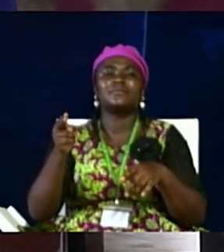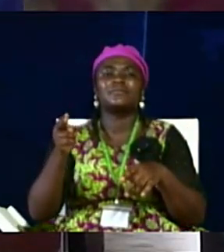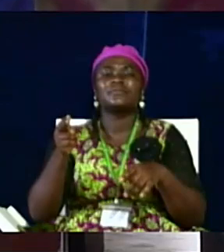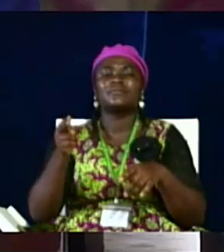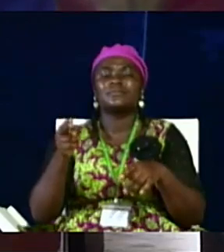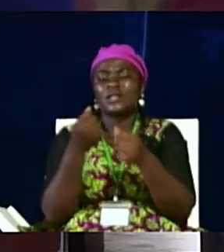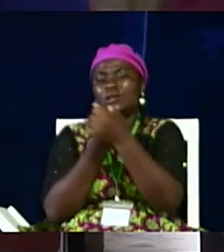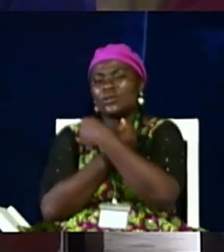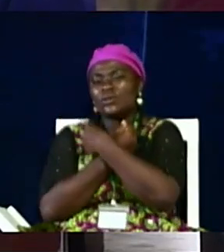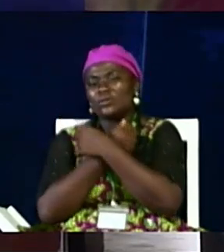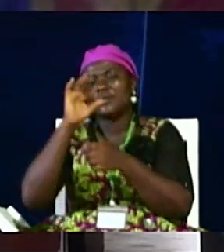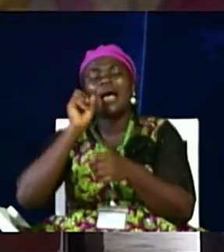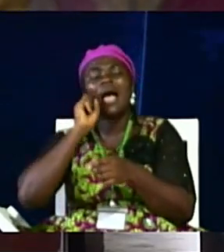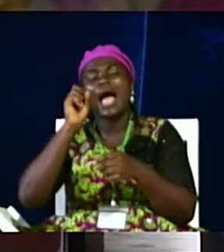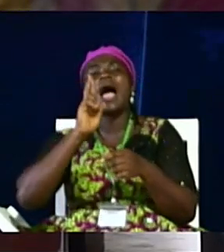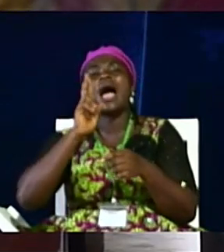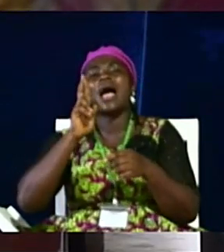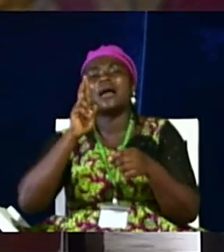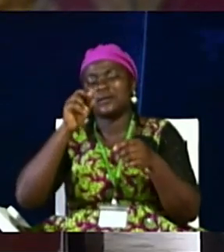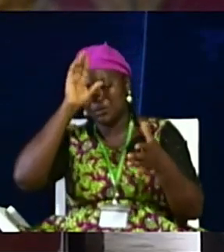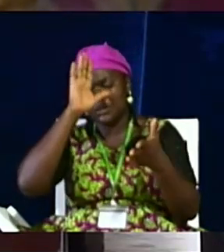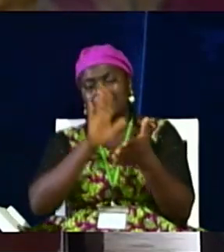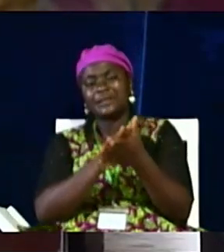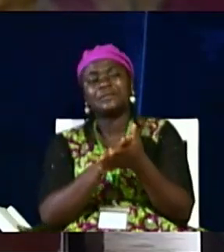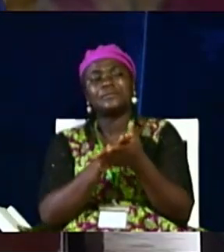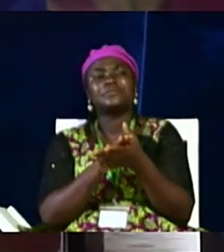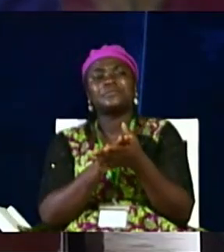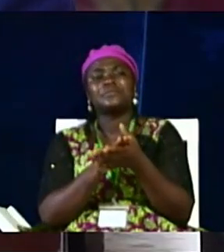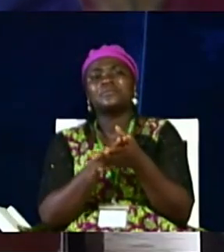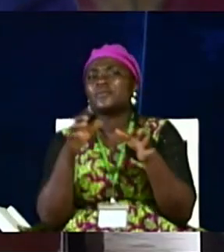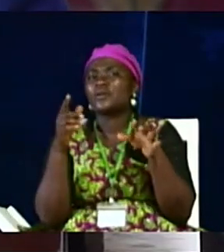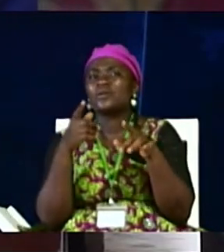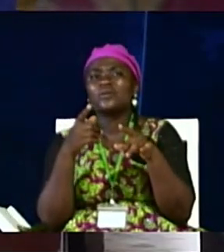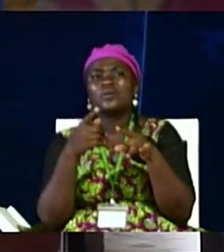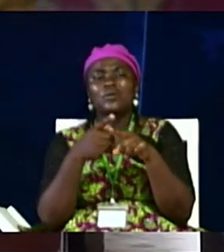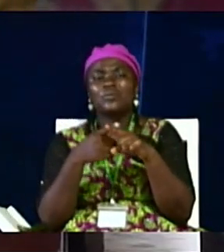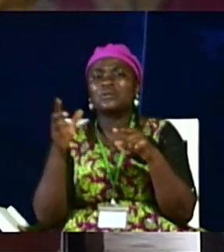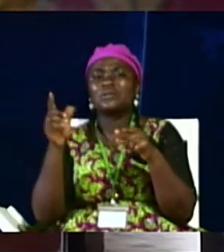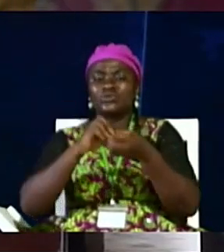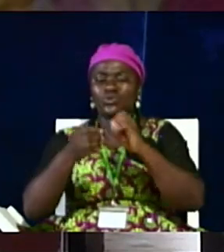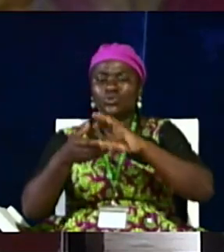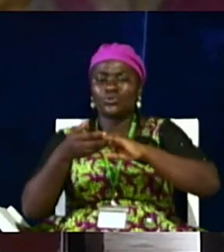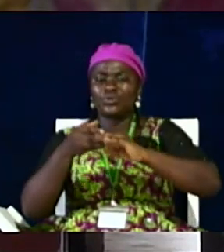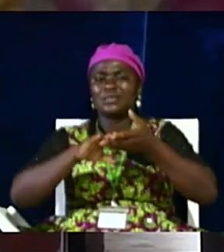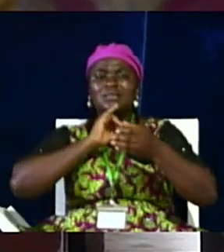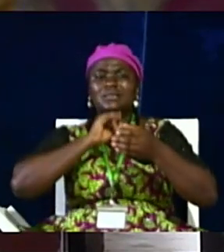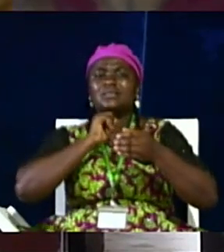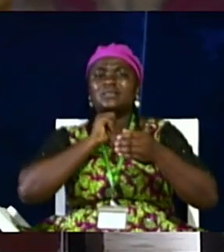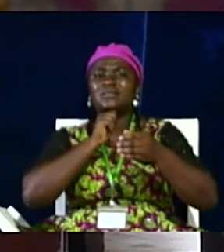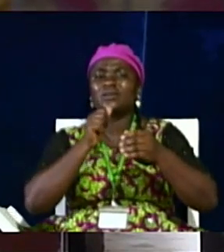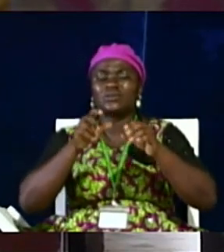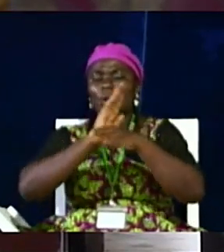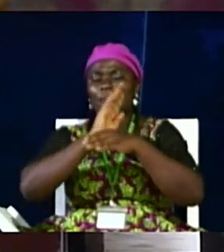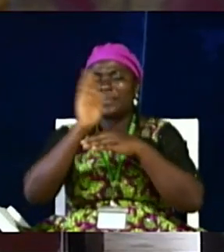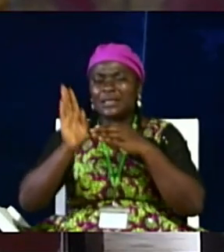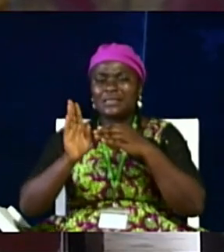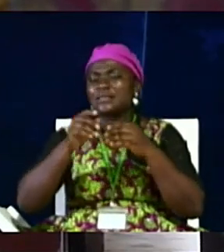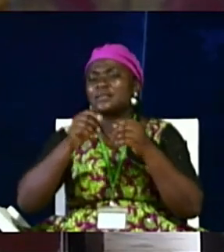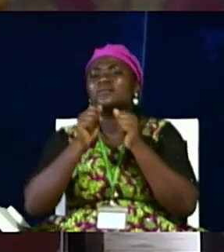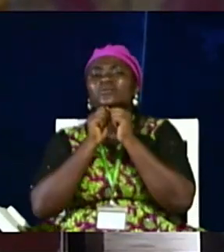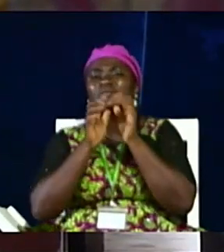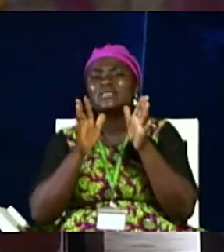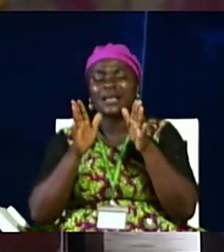husband, well-mannered. But the story did not complete without telling us that her womb was